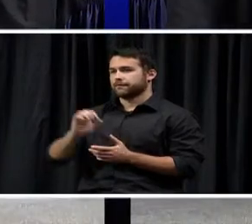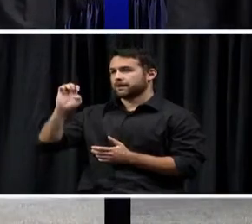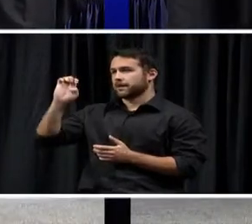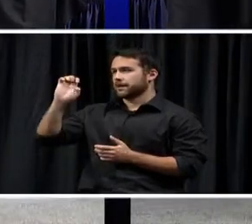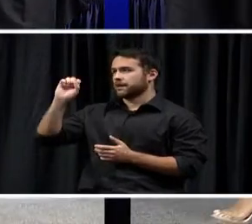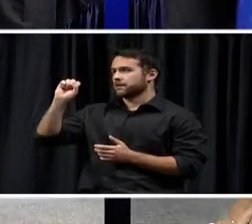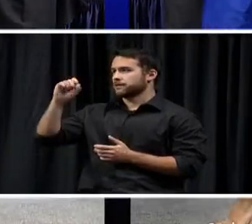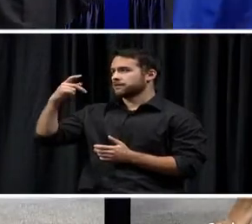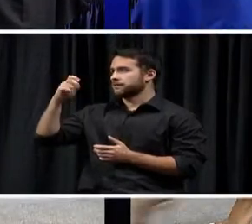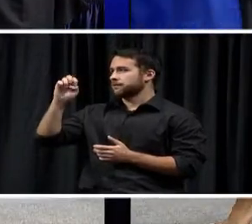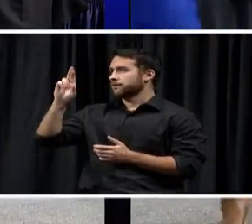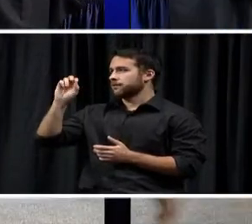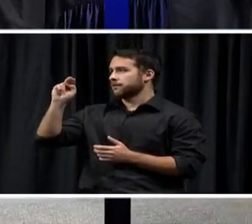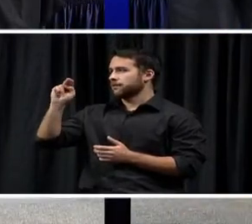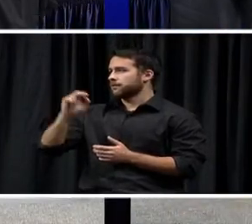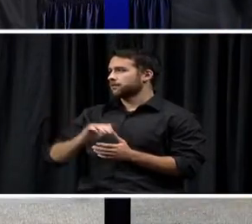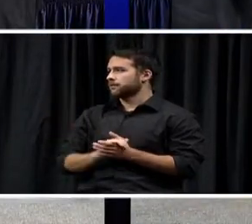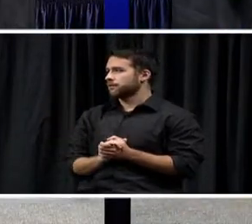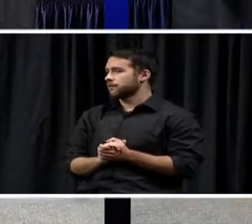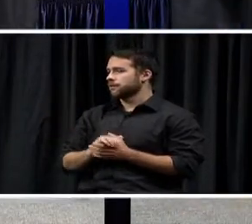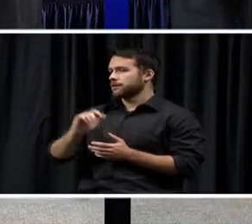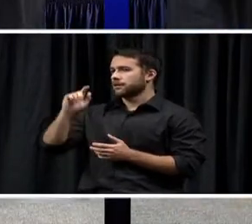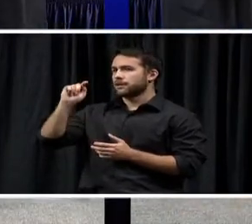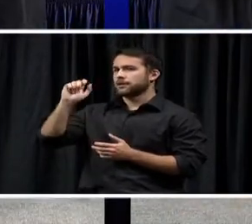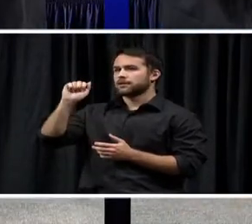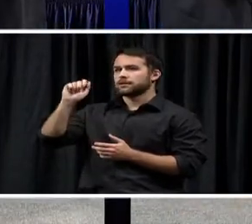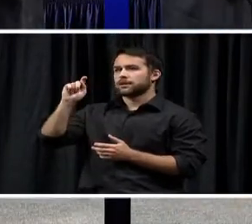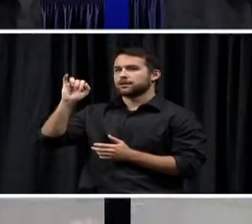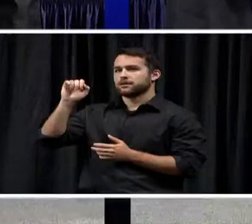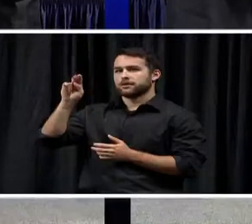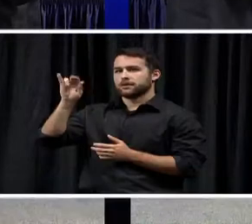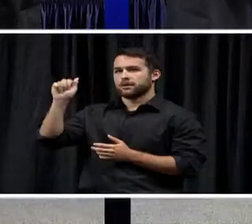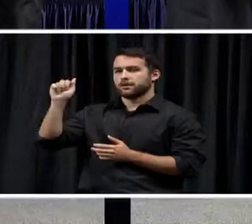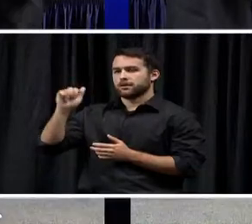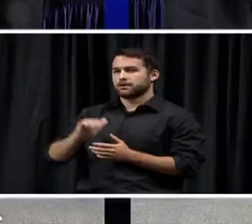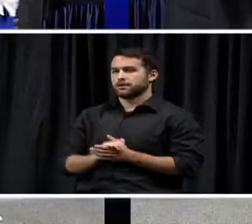Esperance Tosha. Tatiana Nishe Thompson.